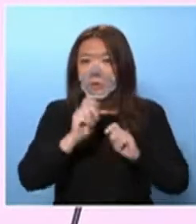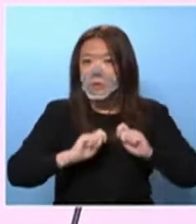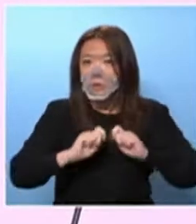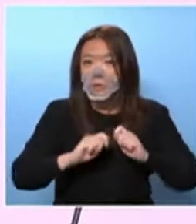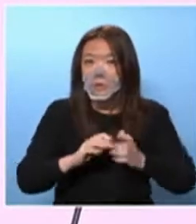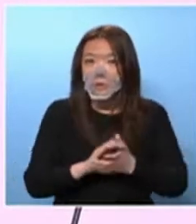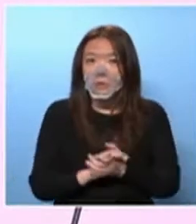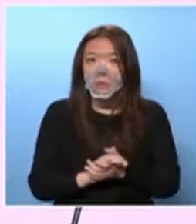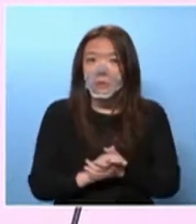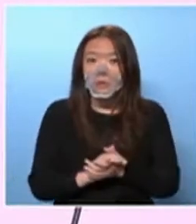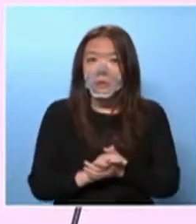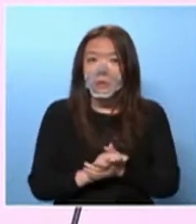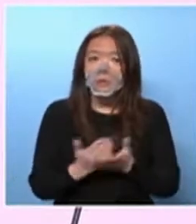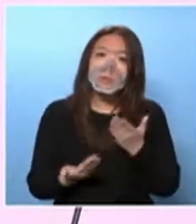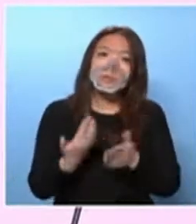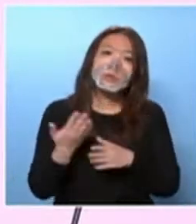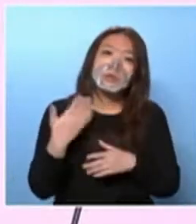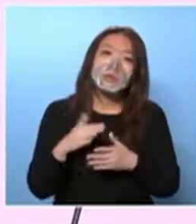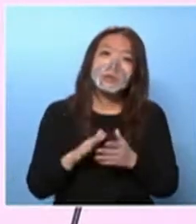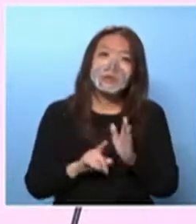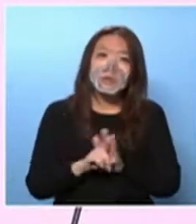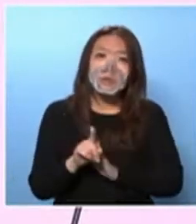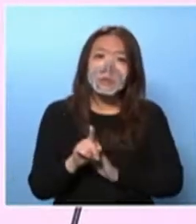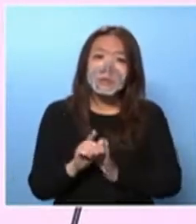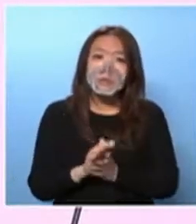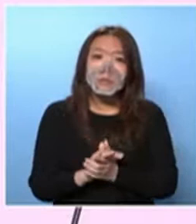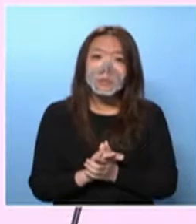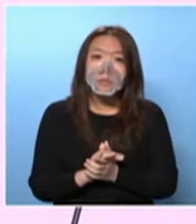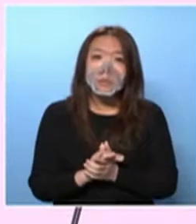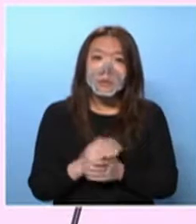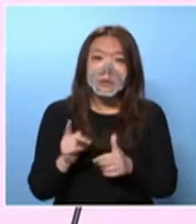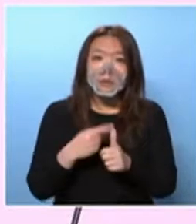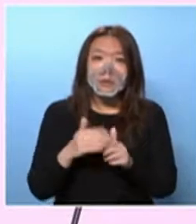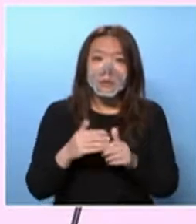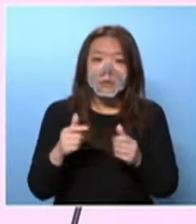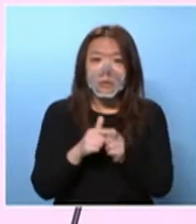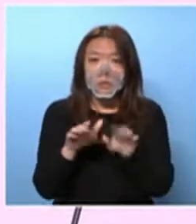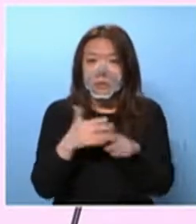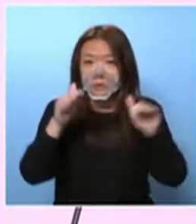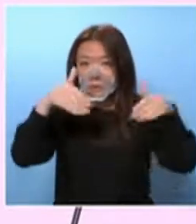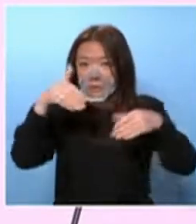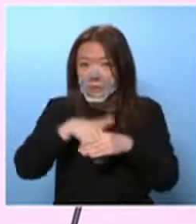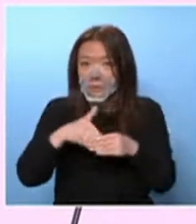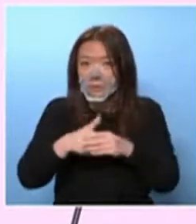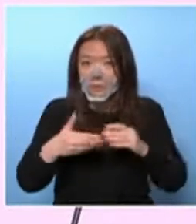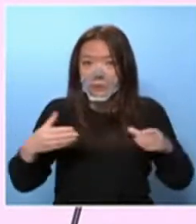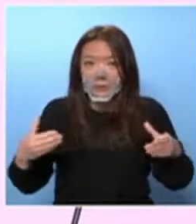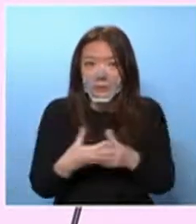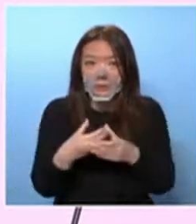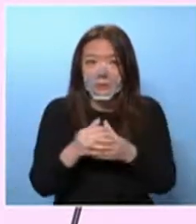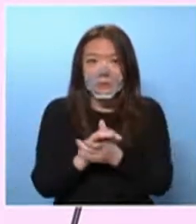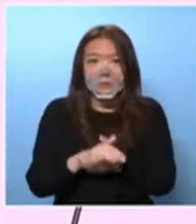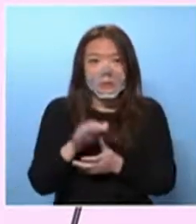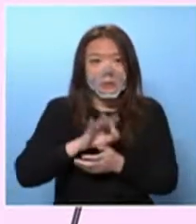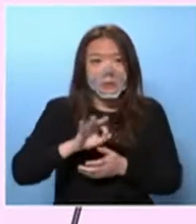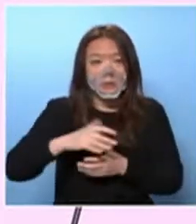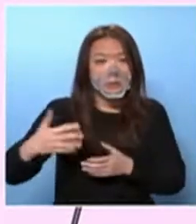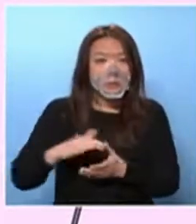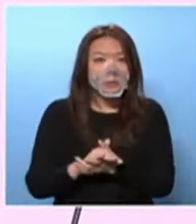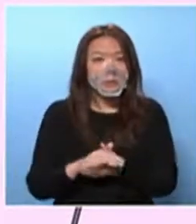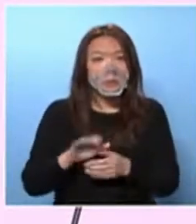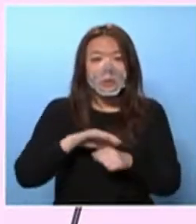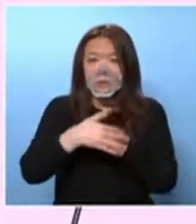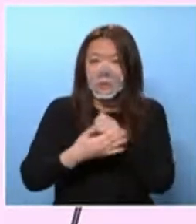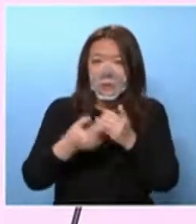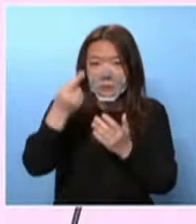year, representing an increase of 29% over year 2020. Funds raised through initial public offerings or IPO in Hong